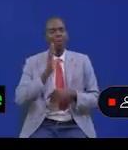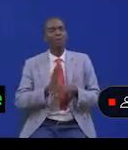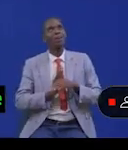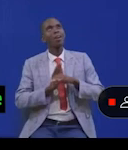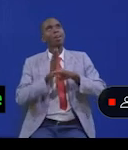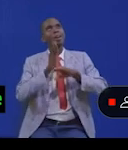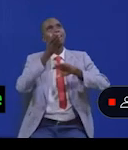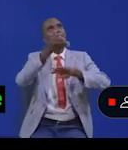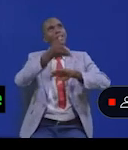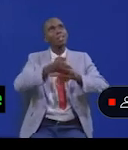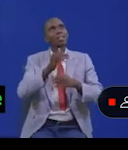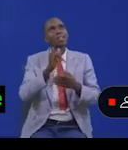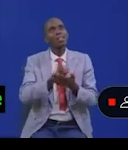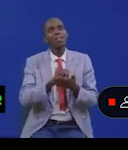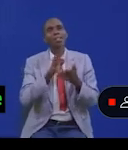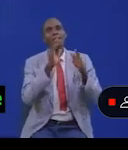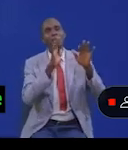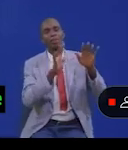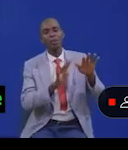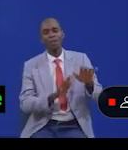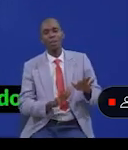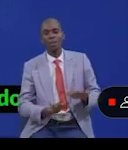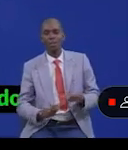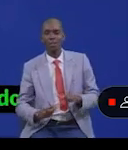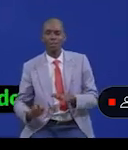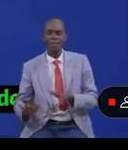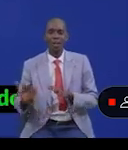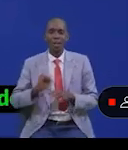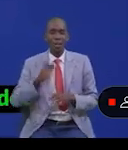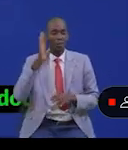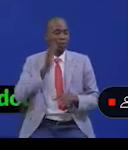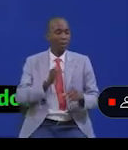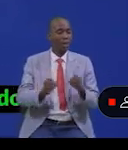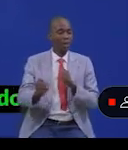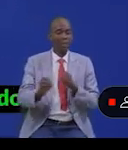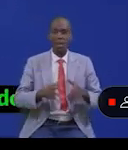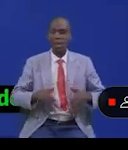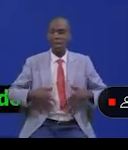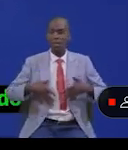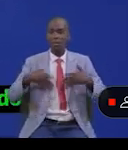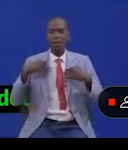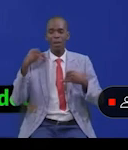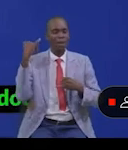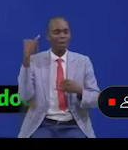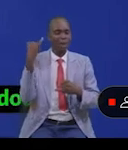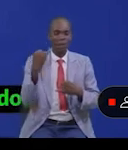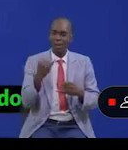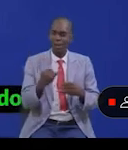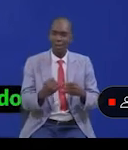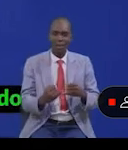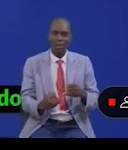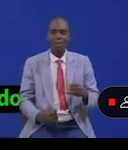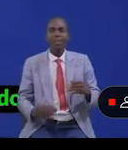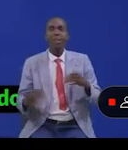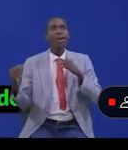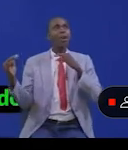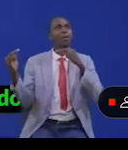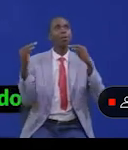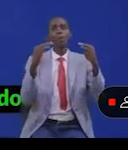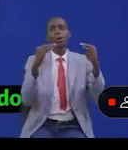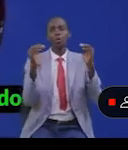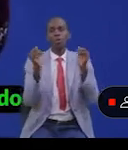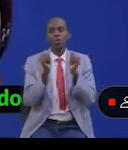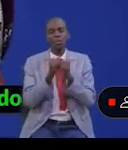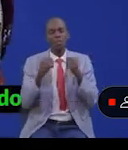I'll cross the river, I'll fight life's fight, the